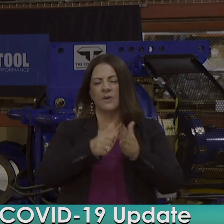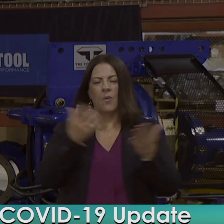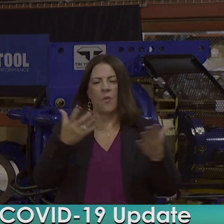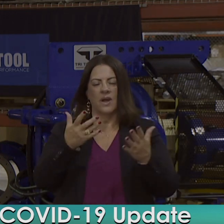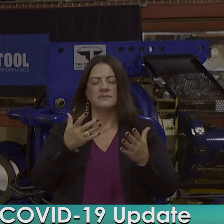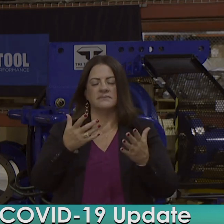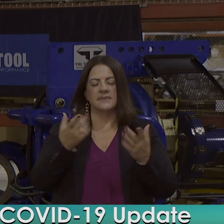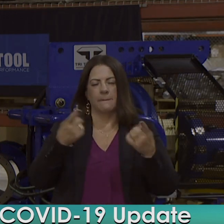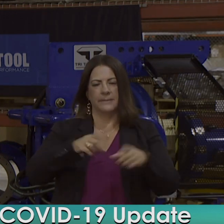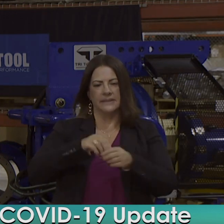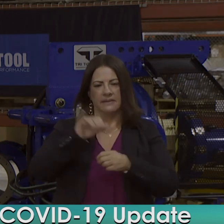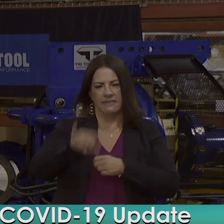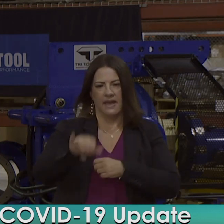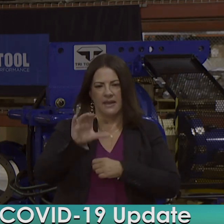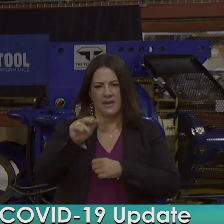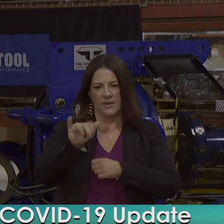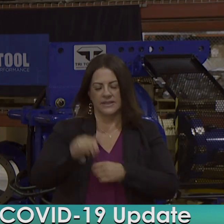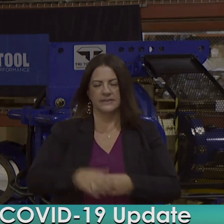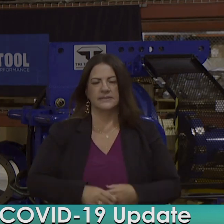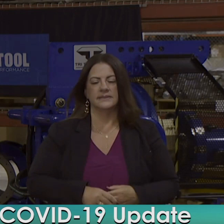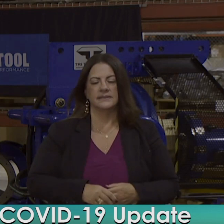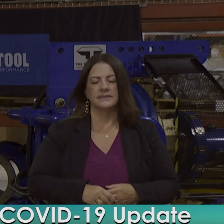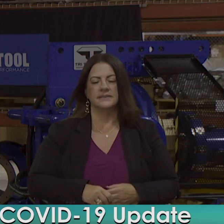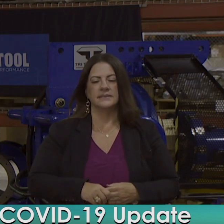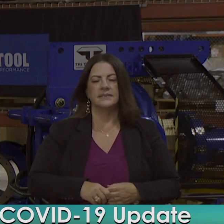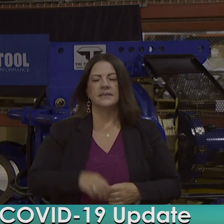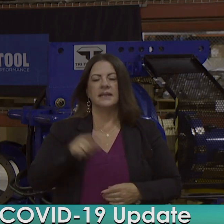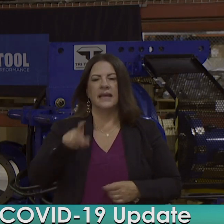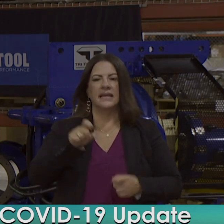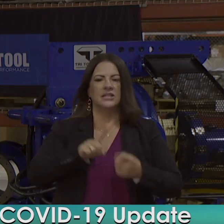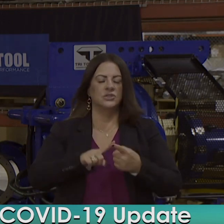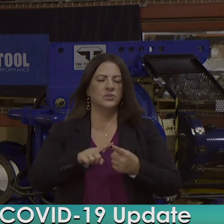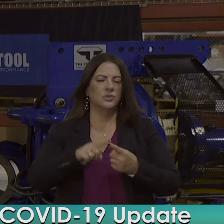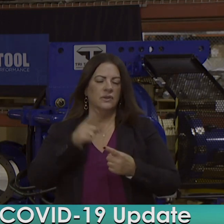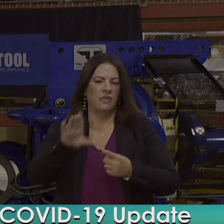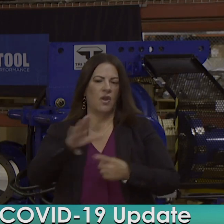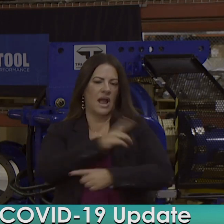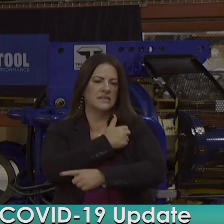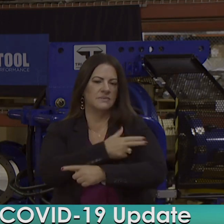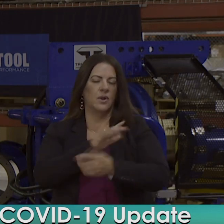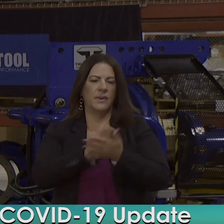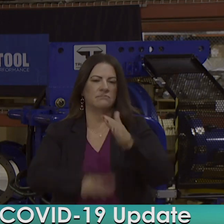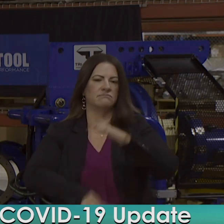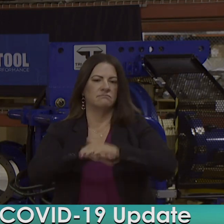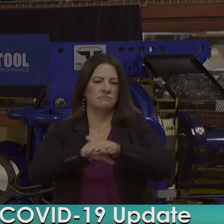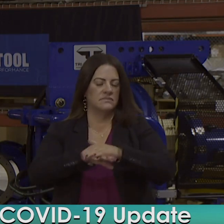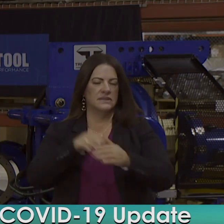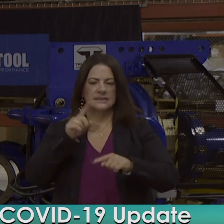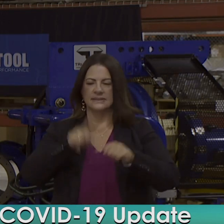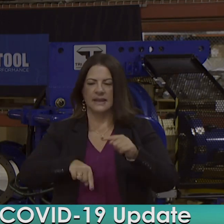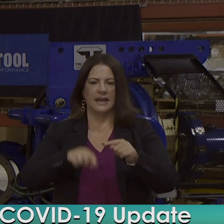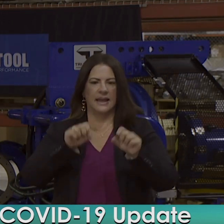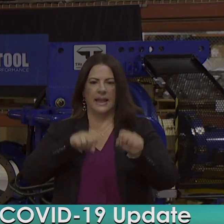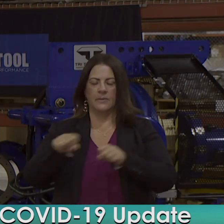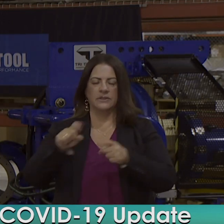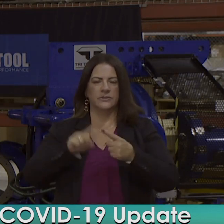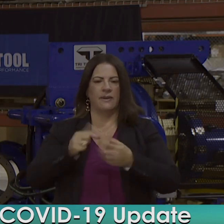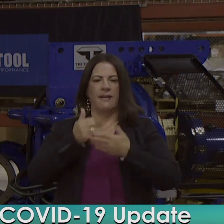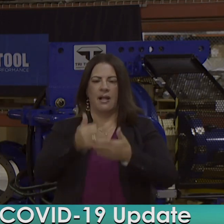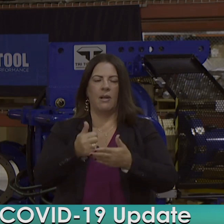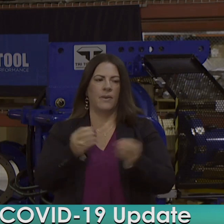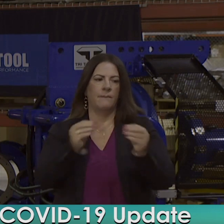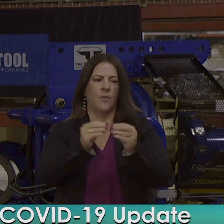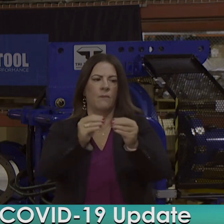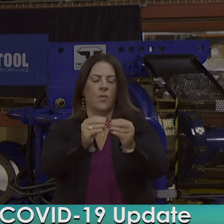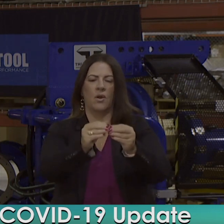conditions include. Not only the need to decompress their hospital system because they simply can't absorb the number of patients with the